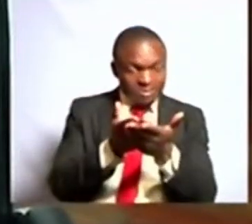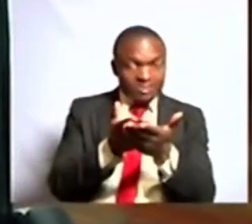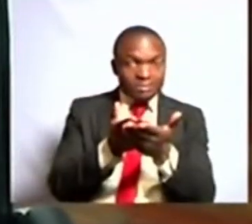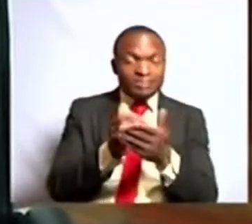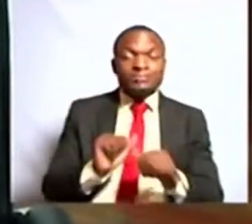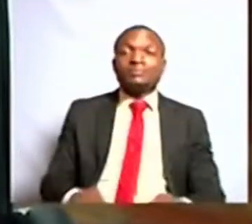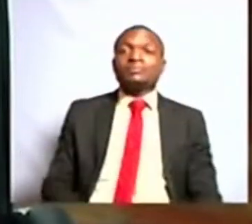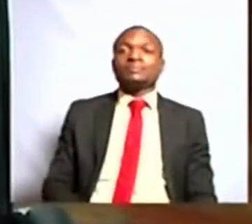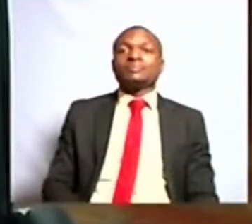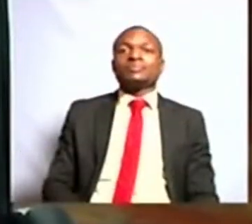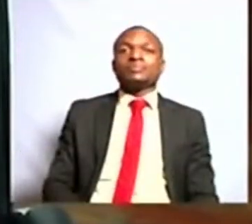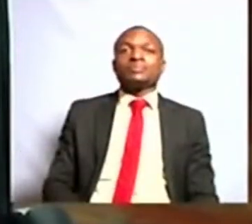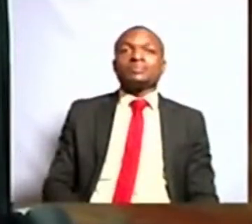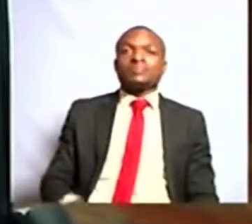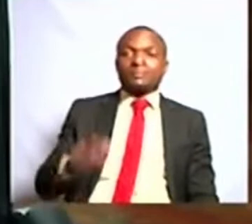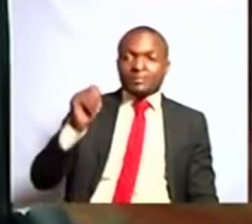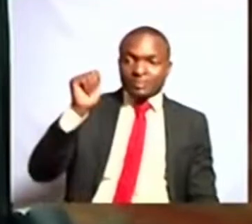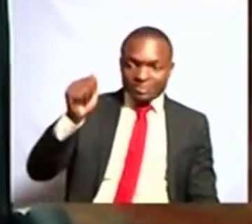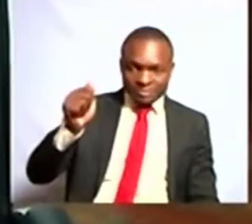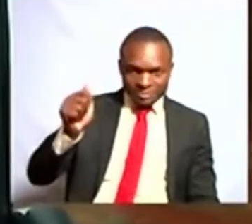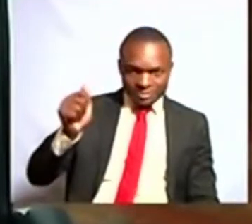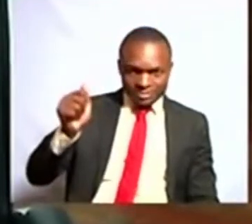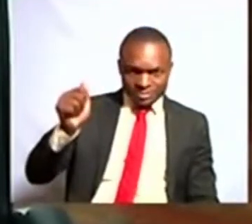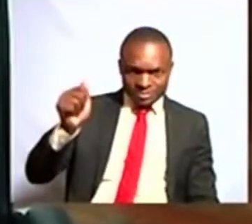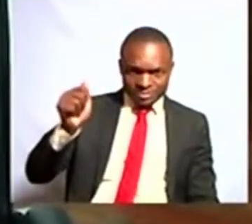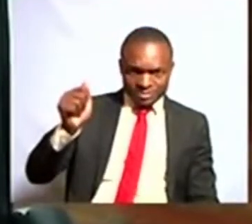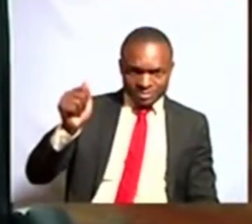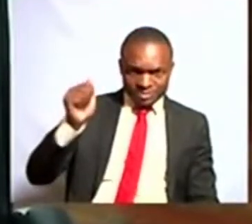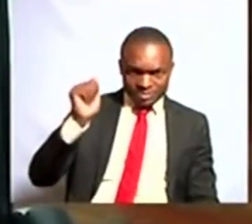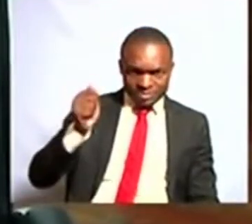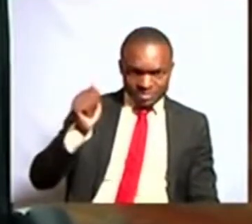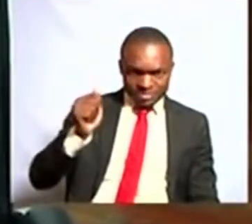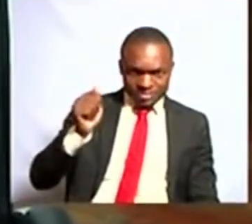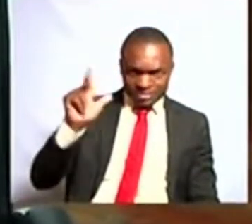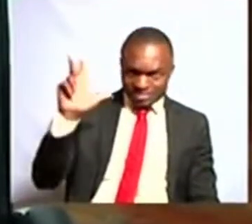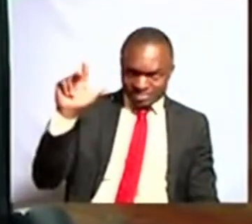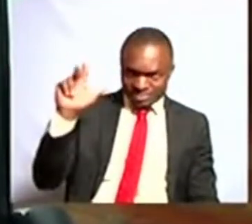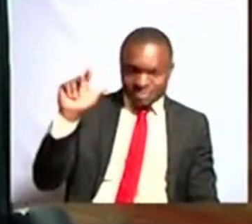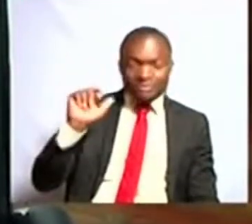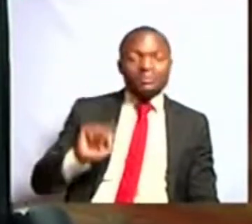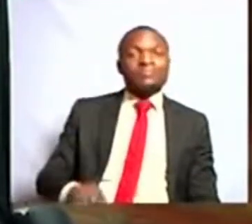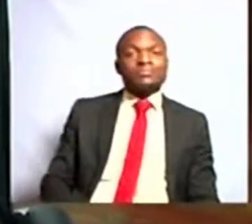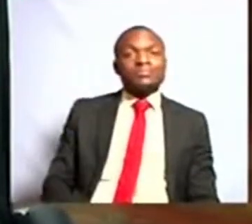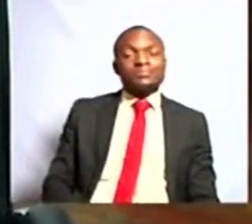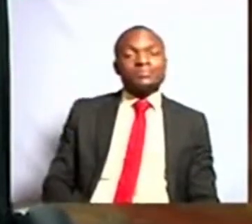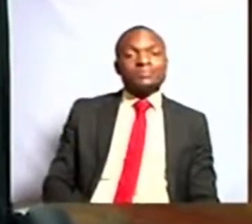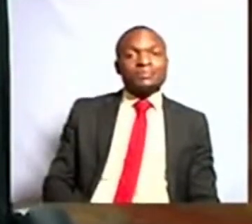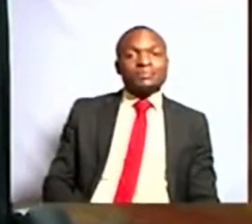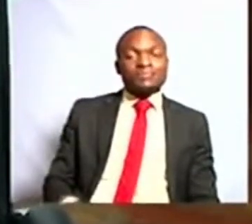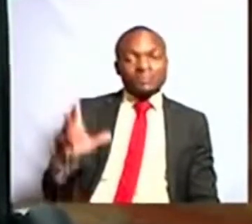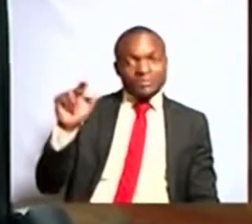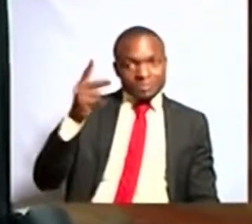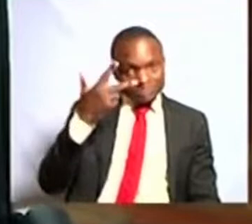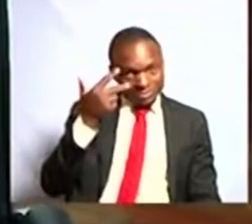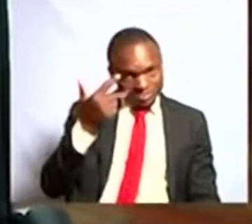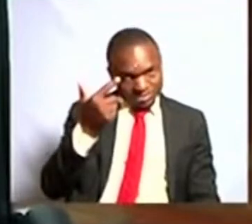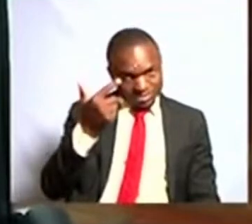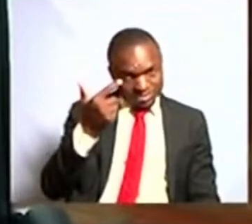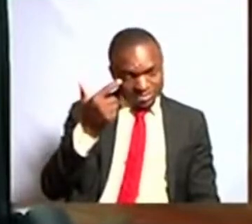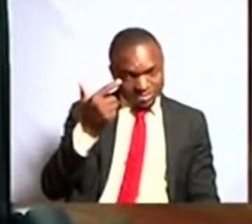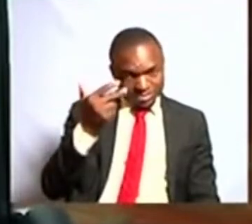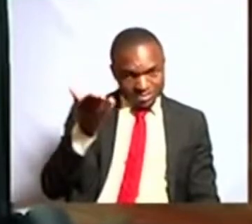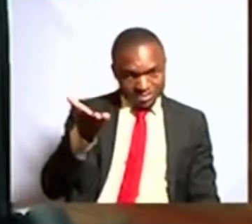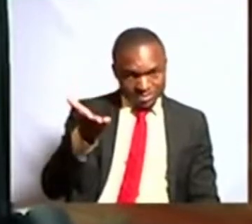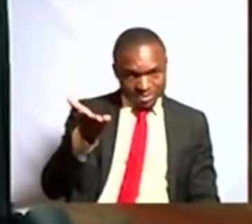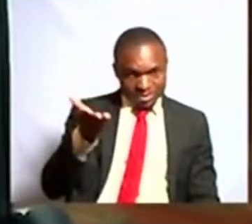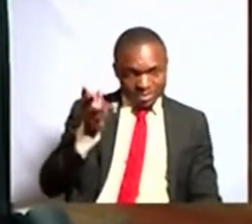to Appendix X, that is Appendix 13. Appendix 13, I've been there,